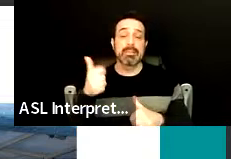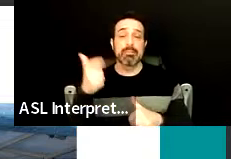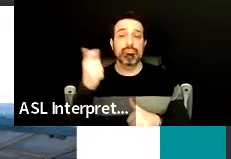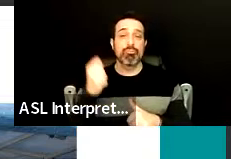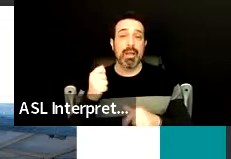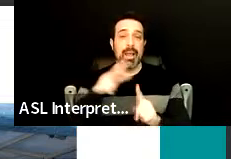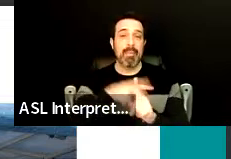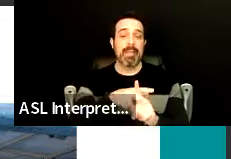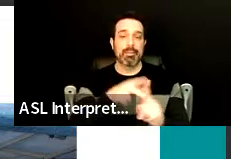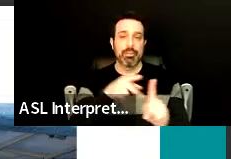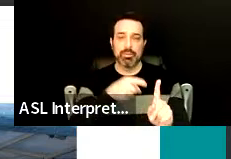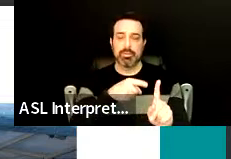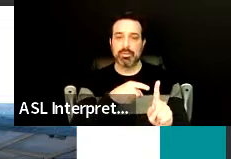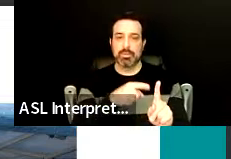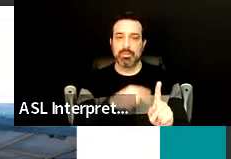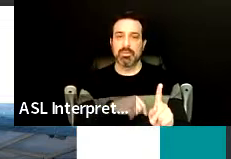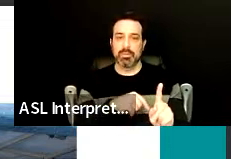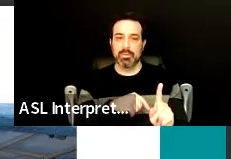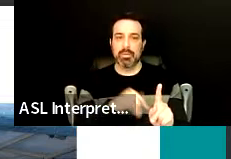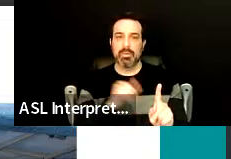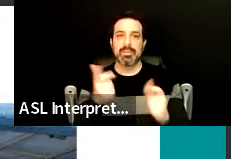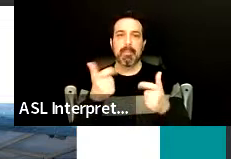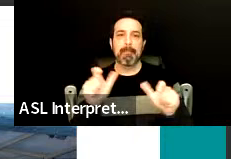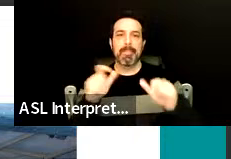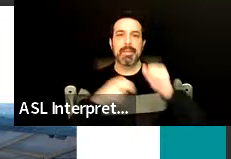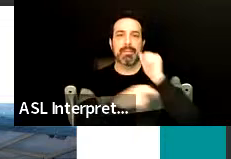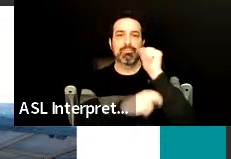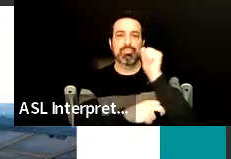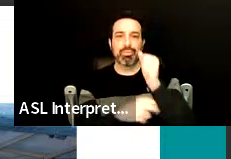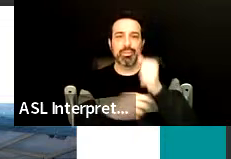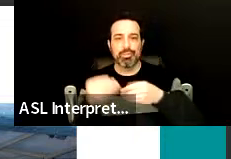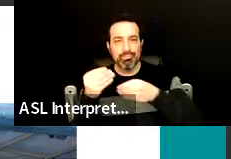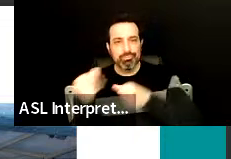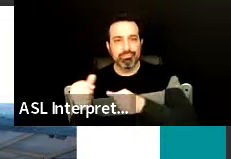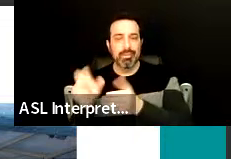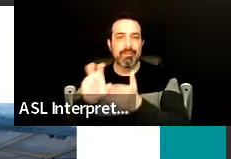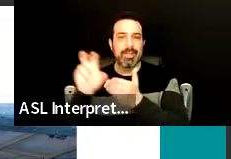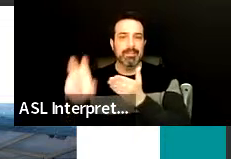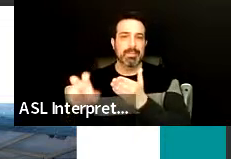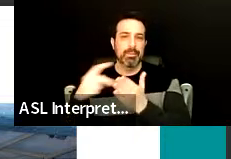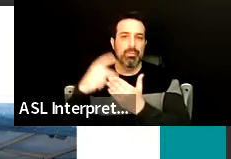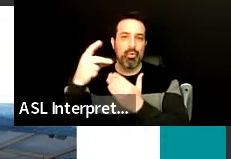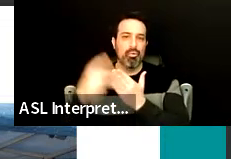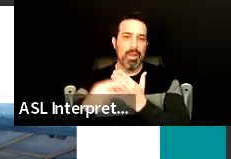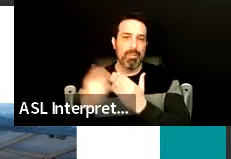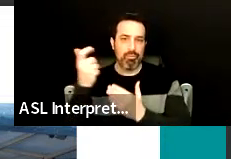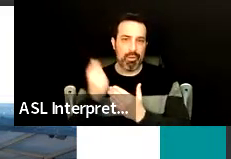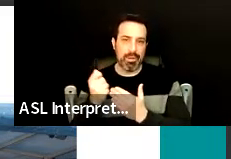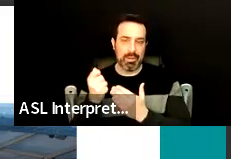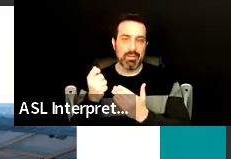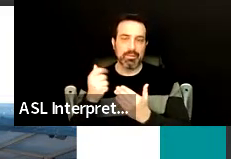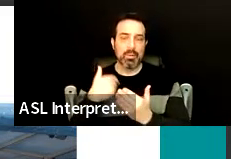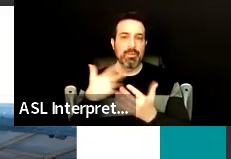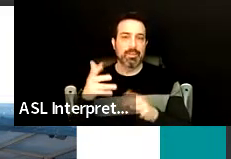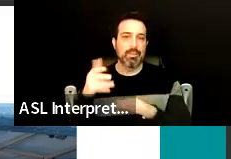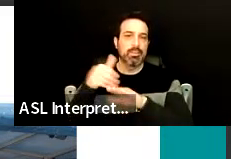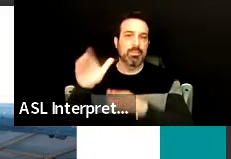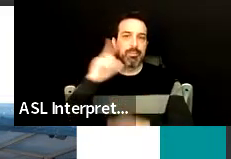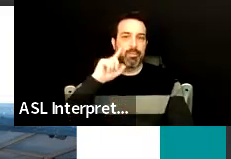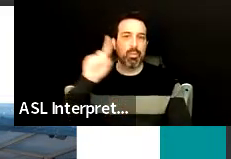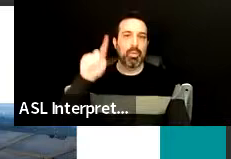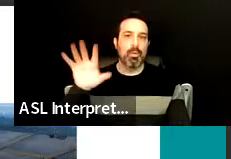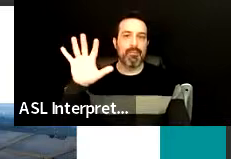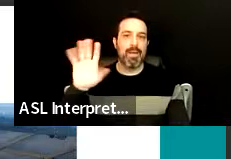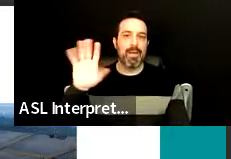application is the big Bridge Investment Program grant. So we submitted for